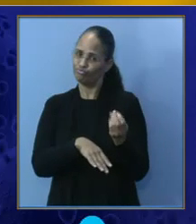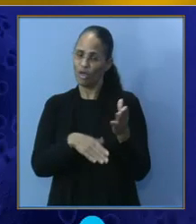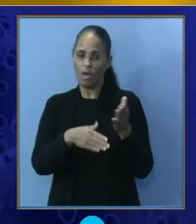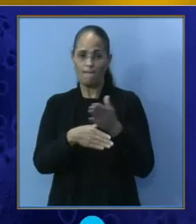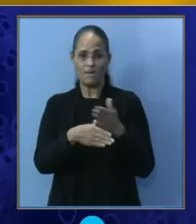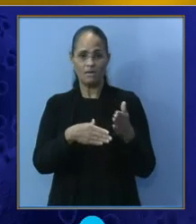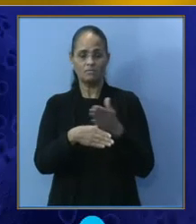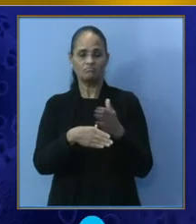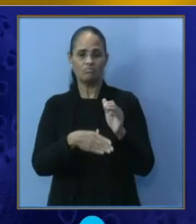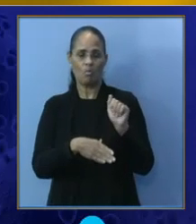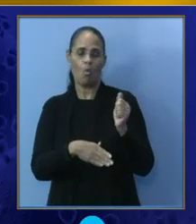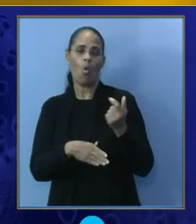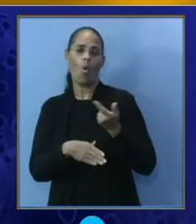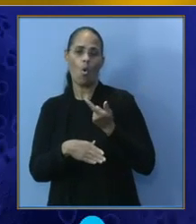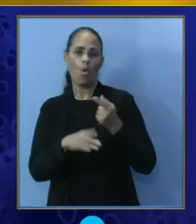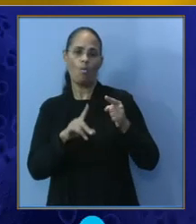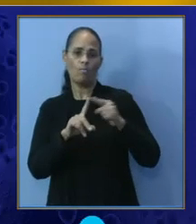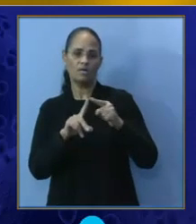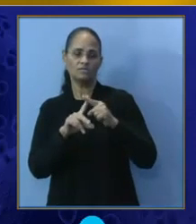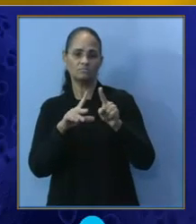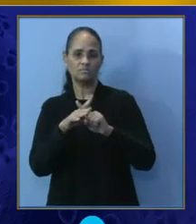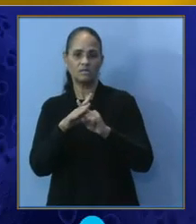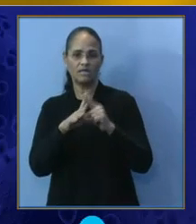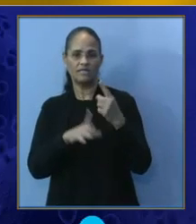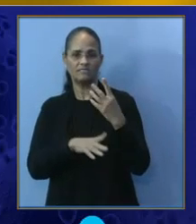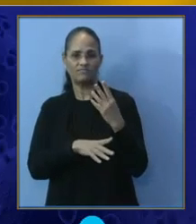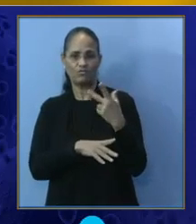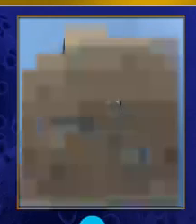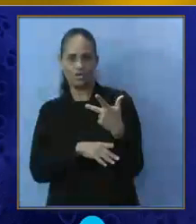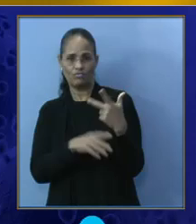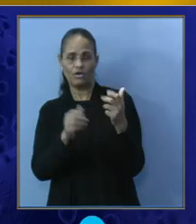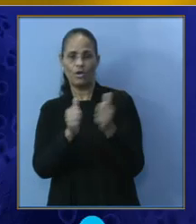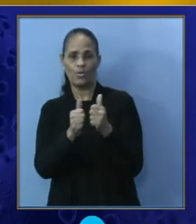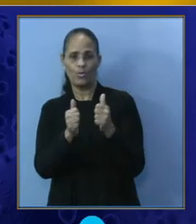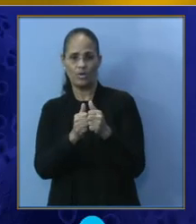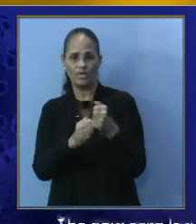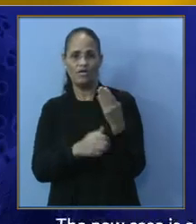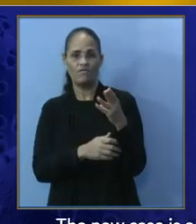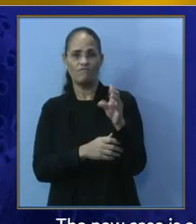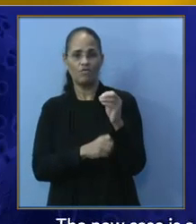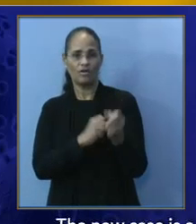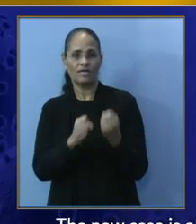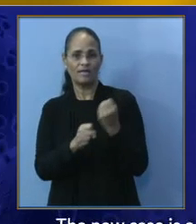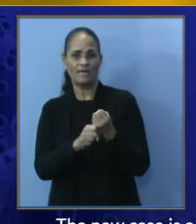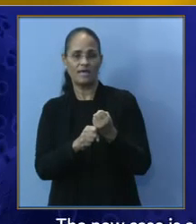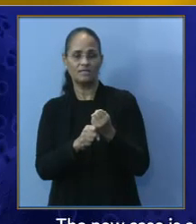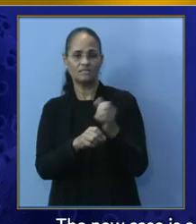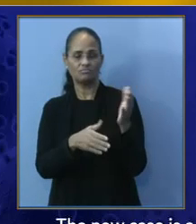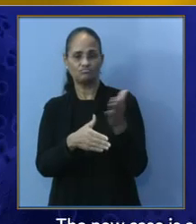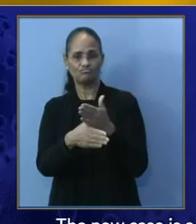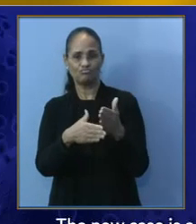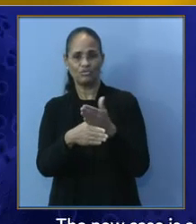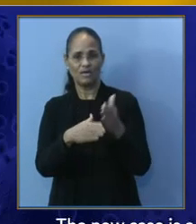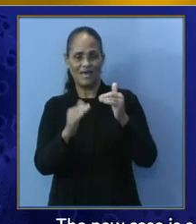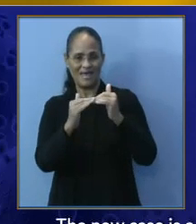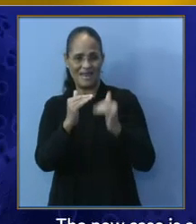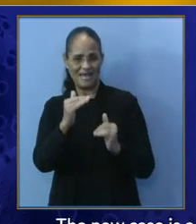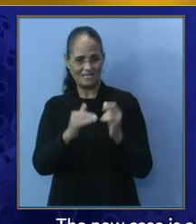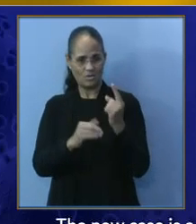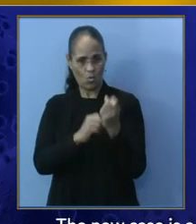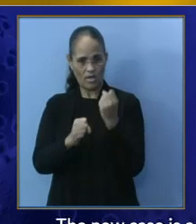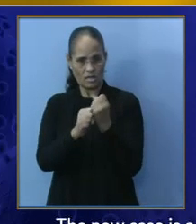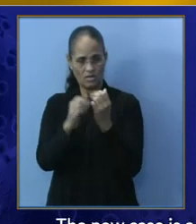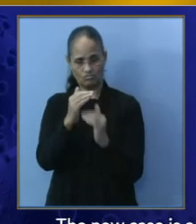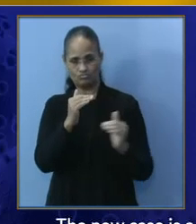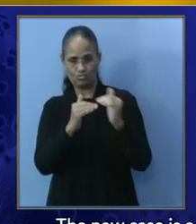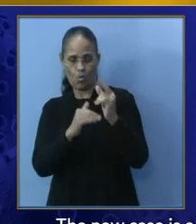of all confirmed positive cases is 43, with the median 40 years, and the age ranges from less than 1 year to greater